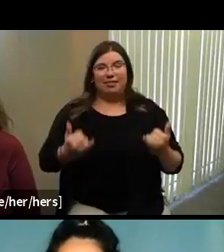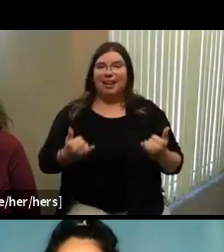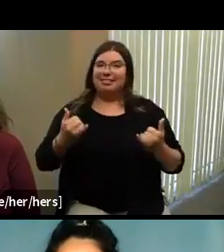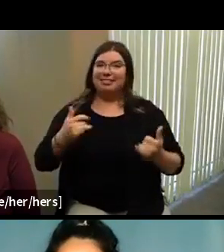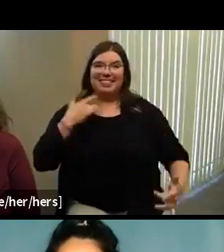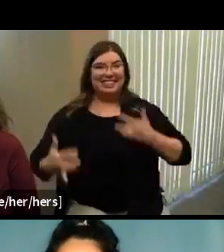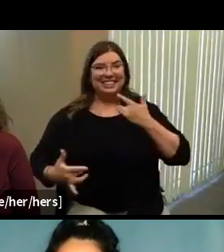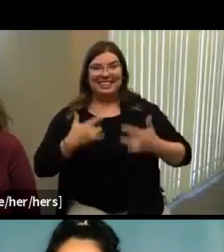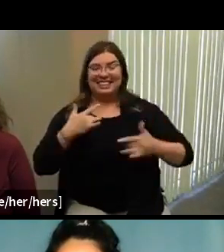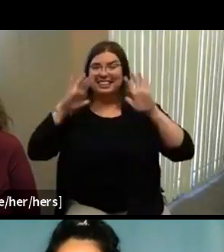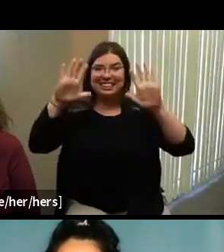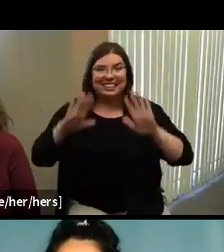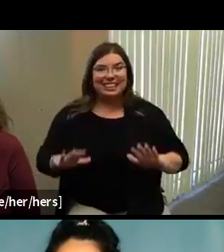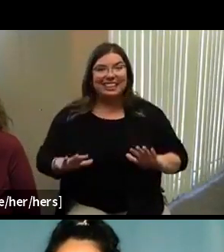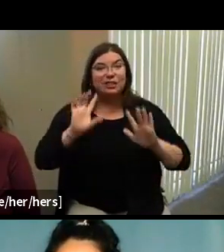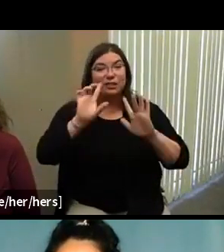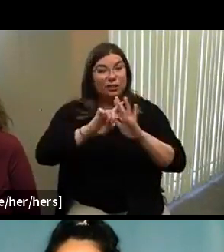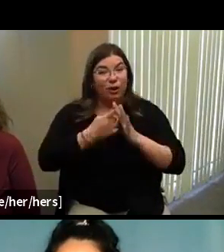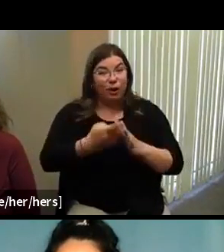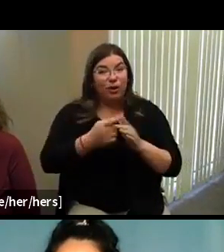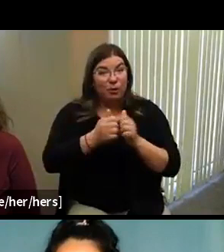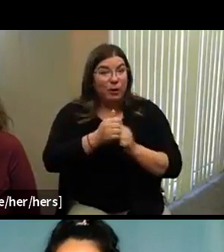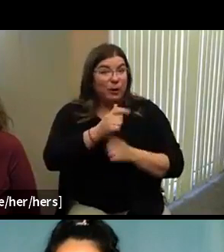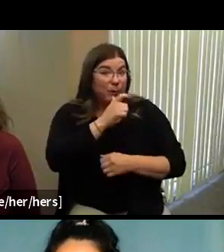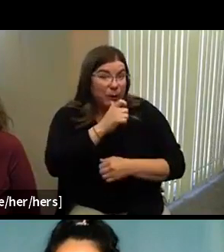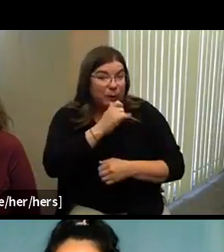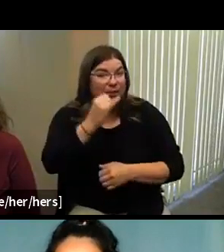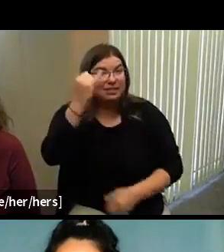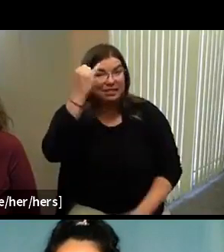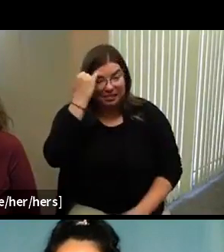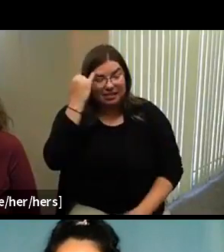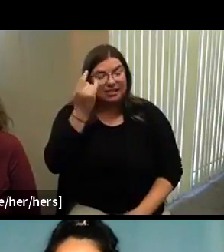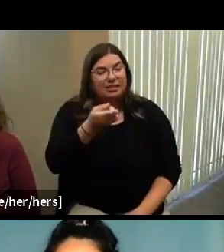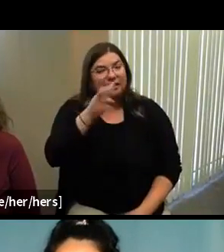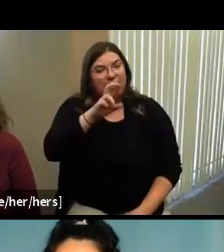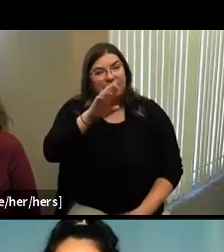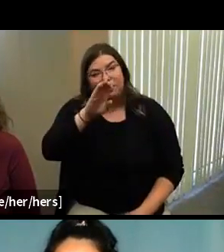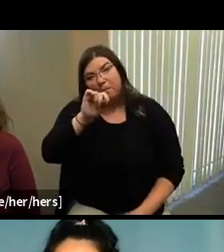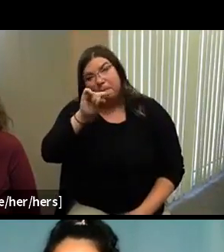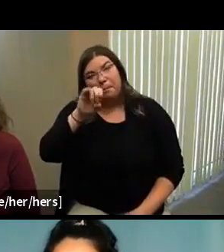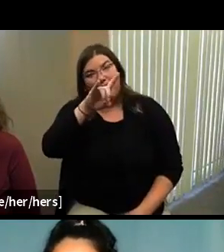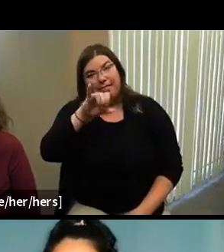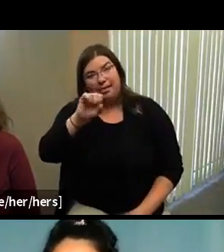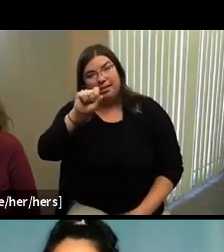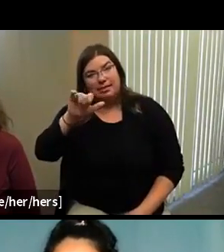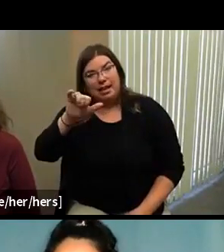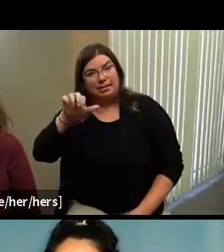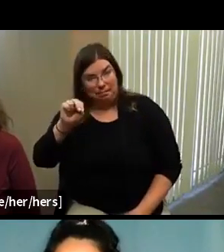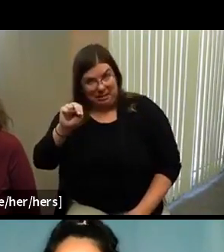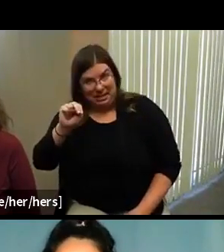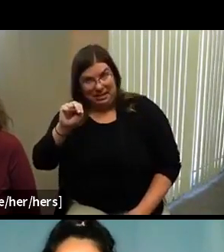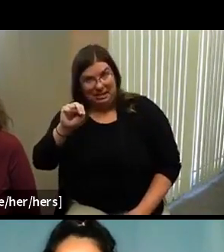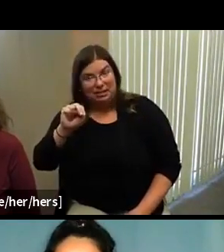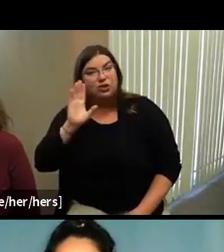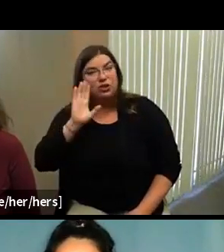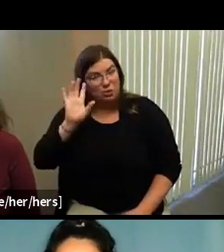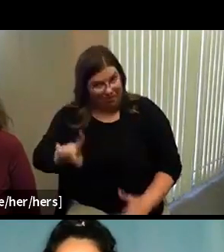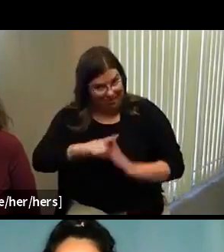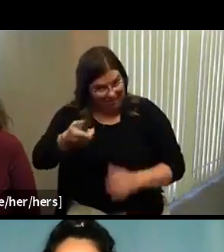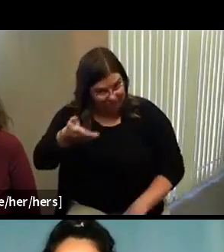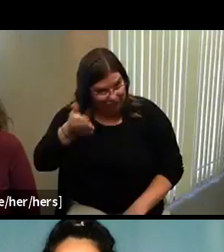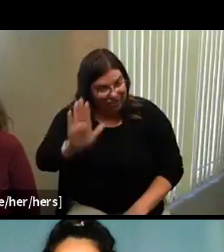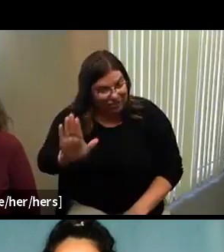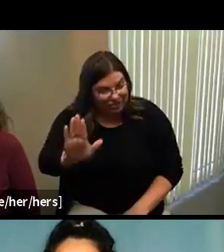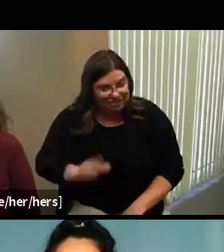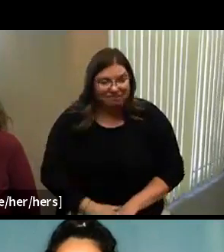with Dr. Jessica Bentley Sussman, and she is going to go around and introduce herself. Hello,